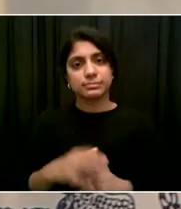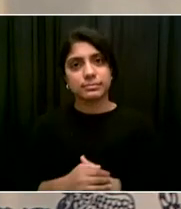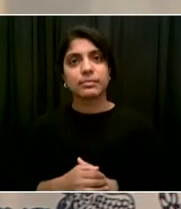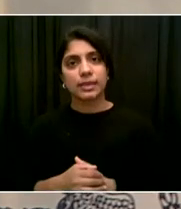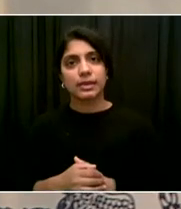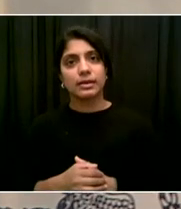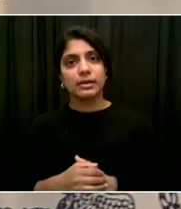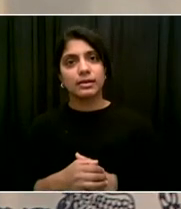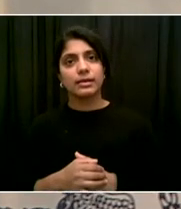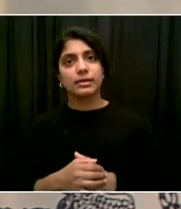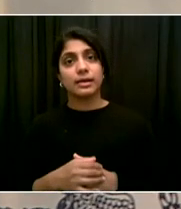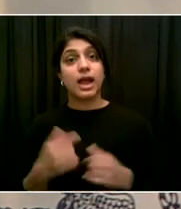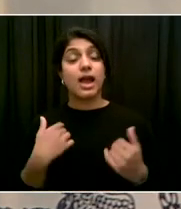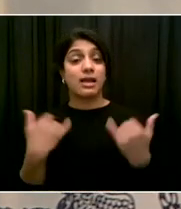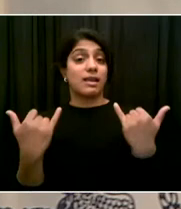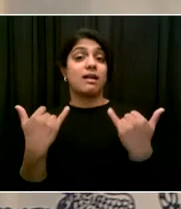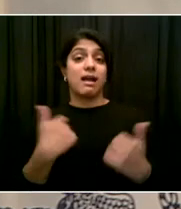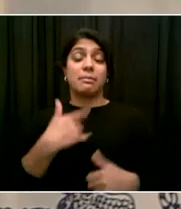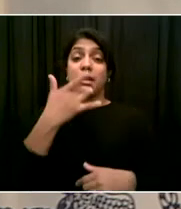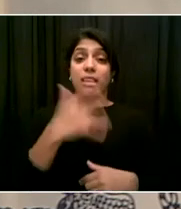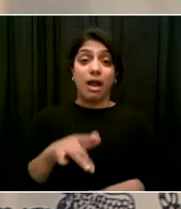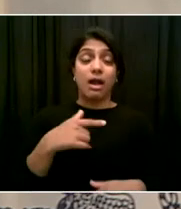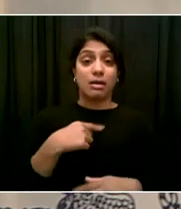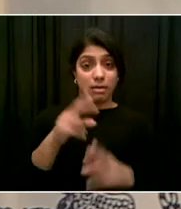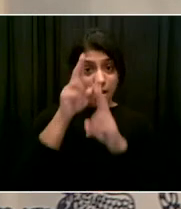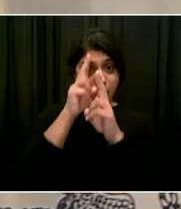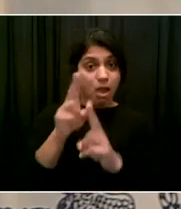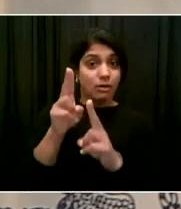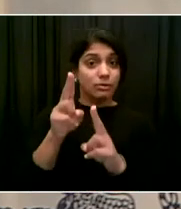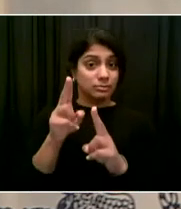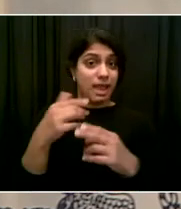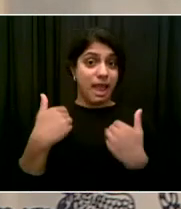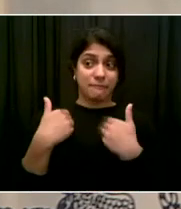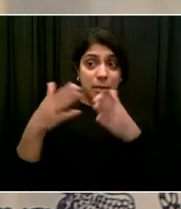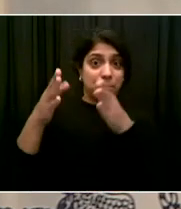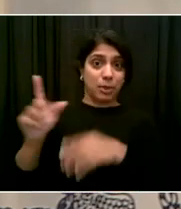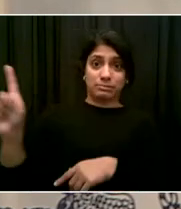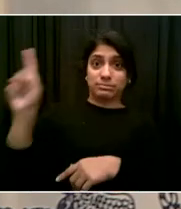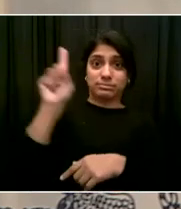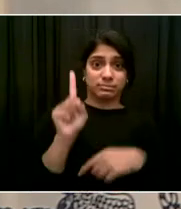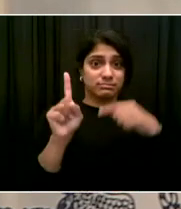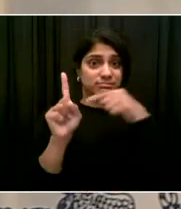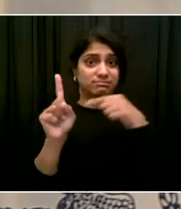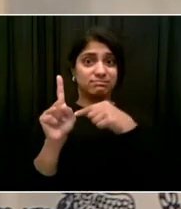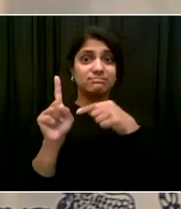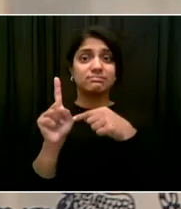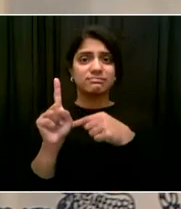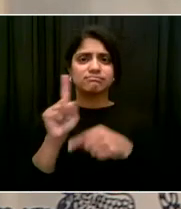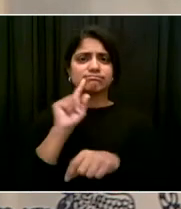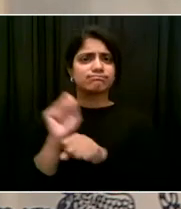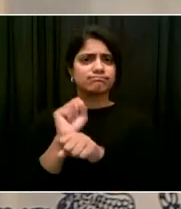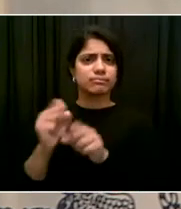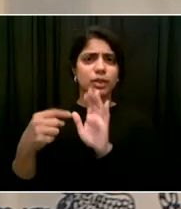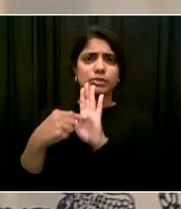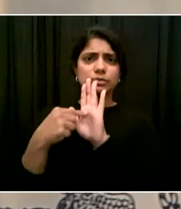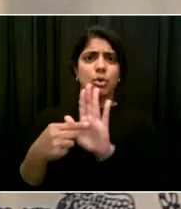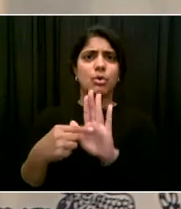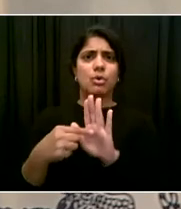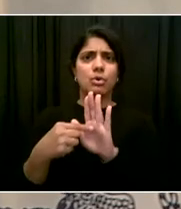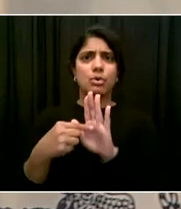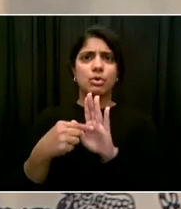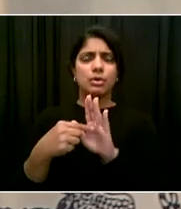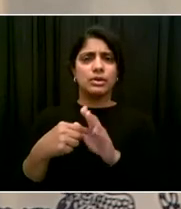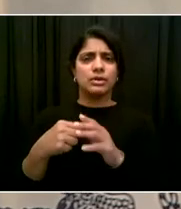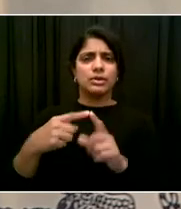who really epitomizes the resiliency of New York City, the strength of New York City, the spirit of New York City. This